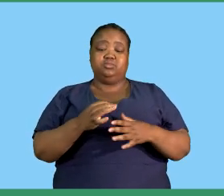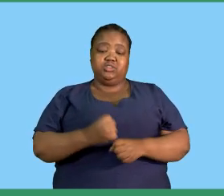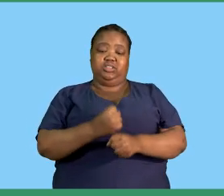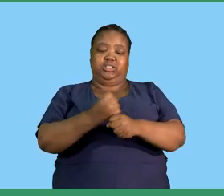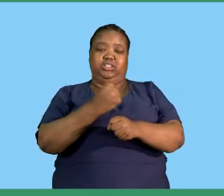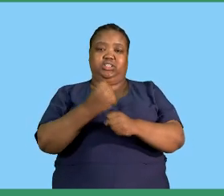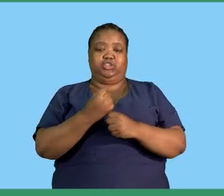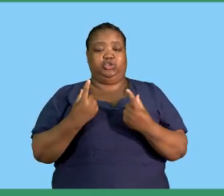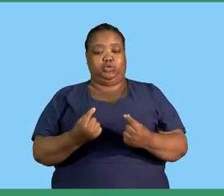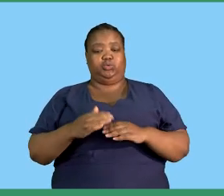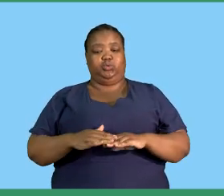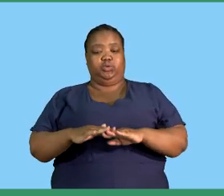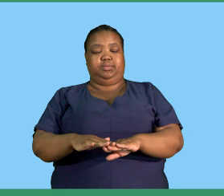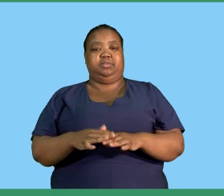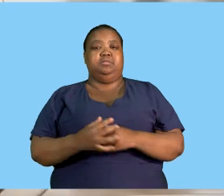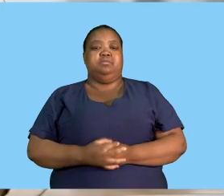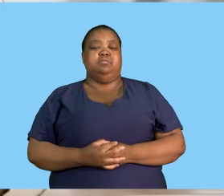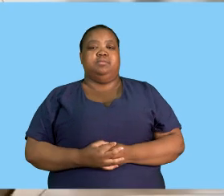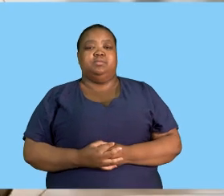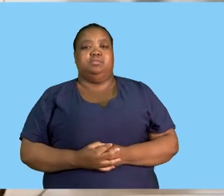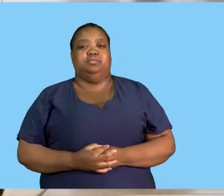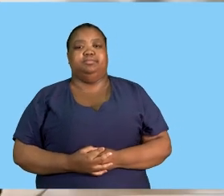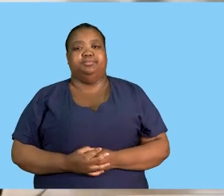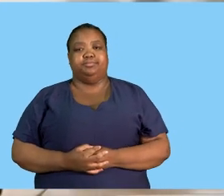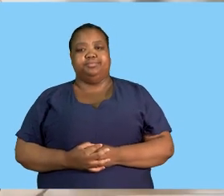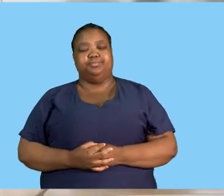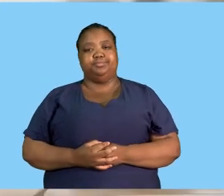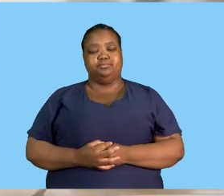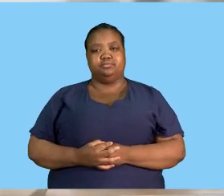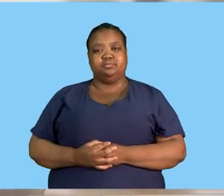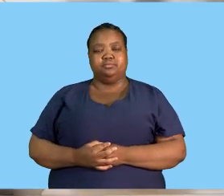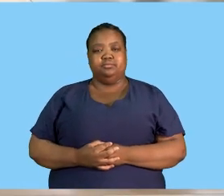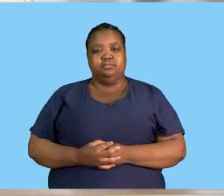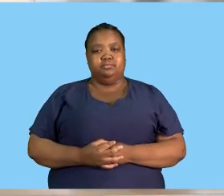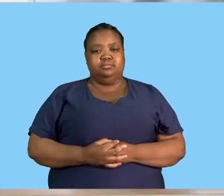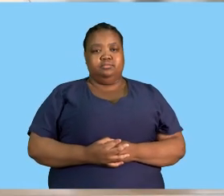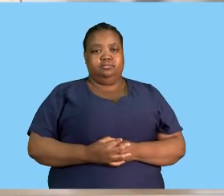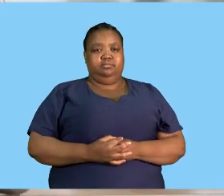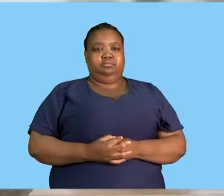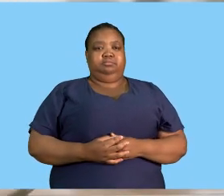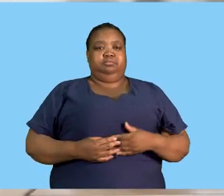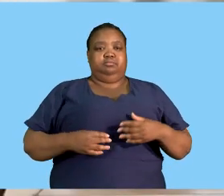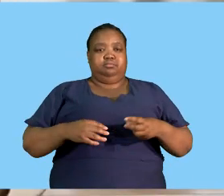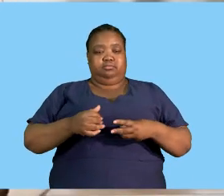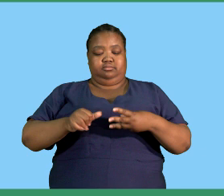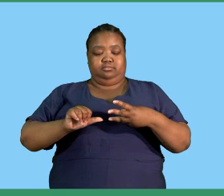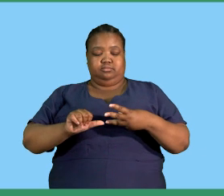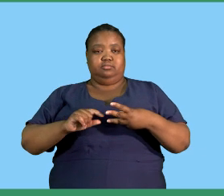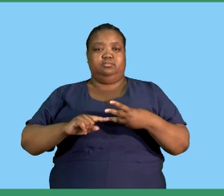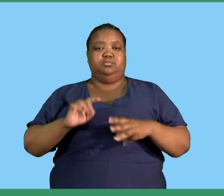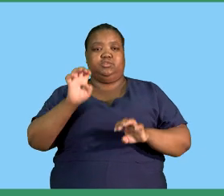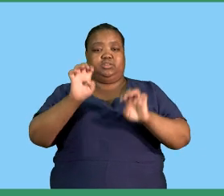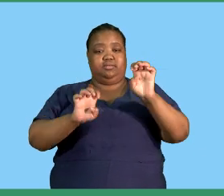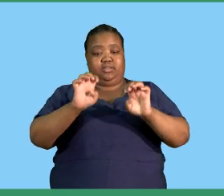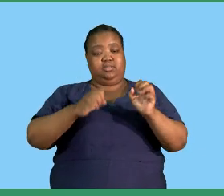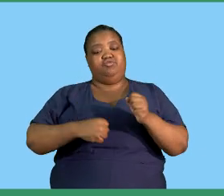a strategy into an action. So we are now putting our strategy into action. That is what implementation of the strategy means.